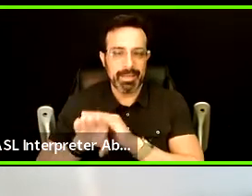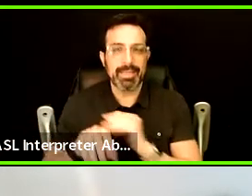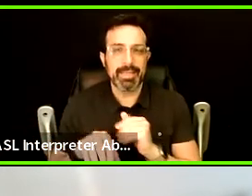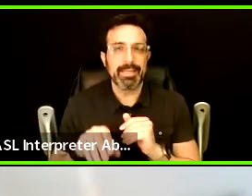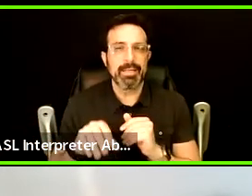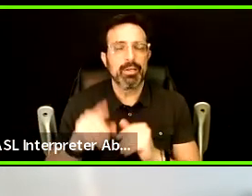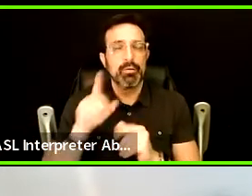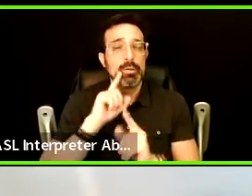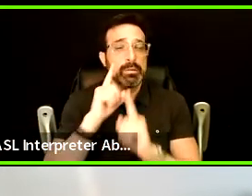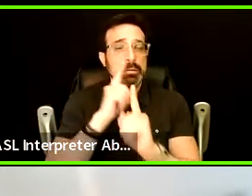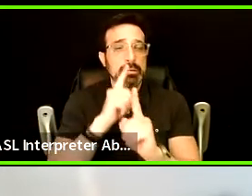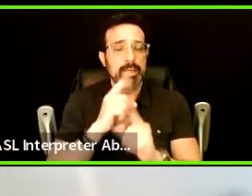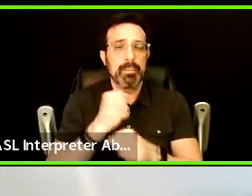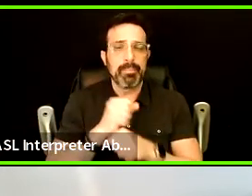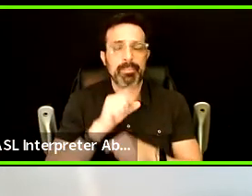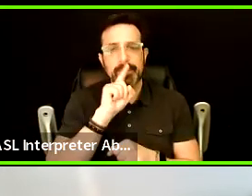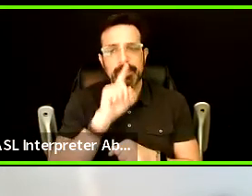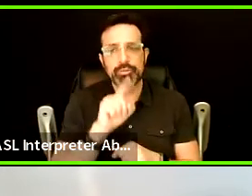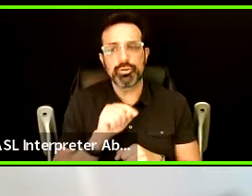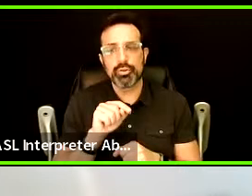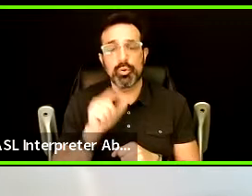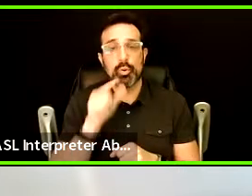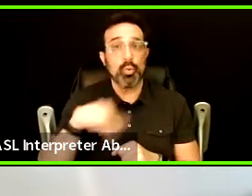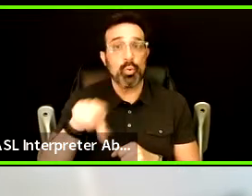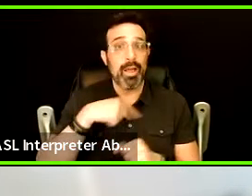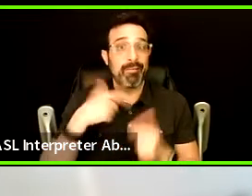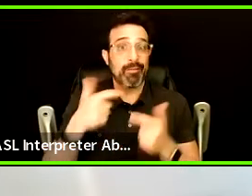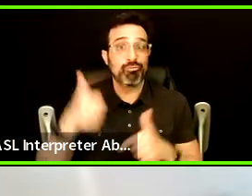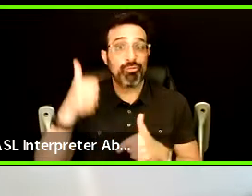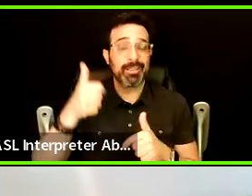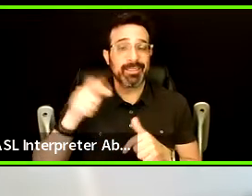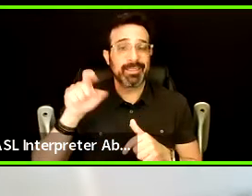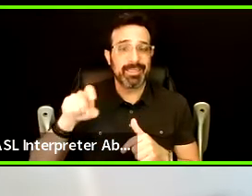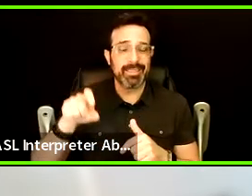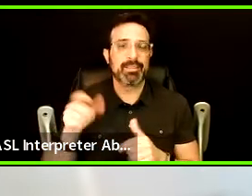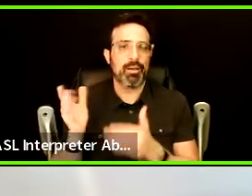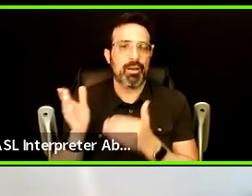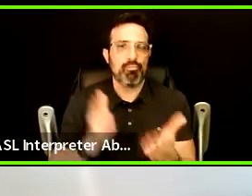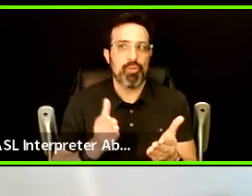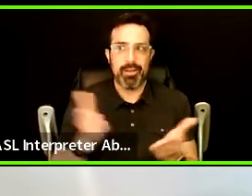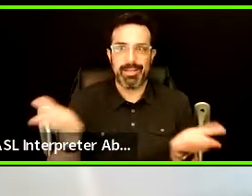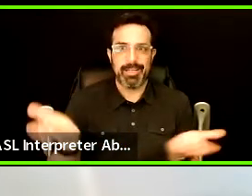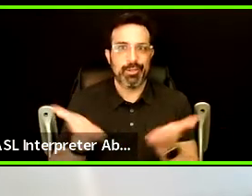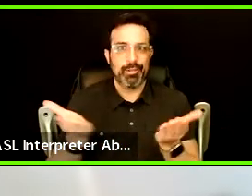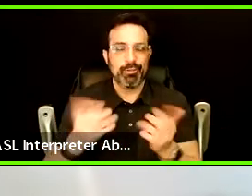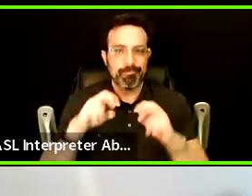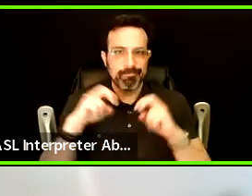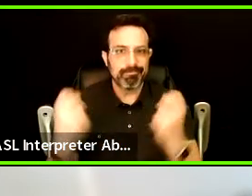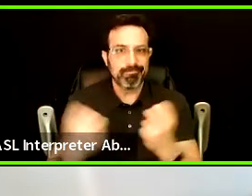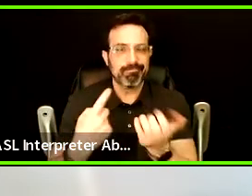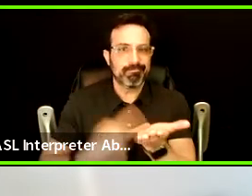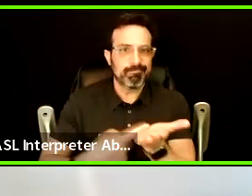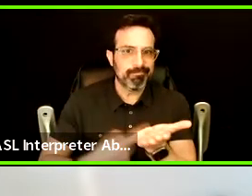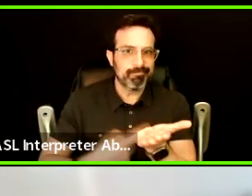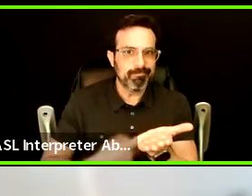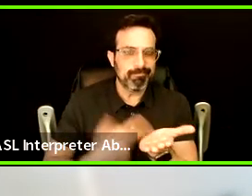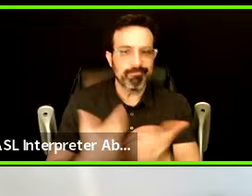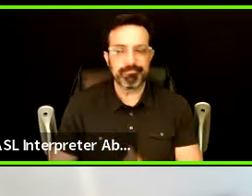to ensure that those with the greatest needs are brought at these tables to participate in the